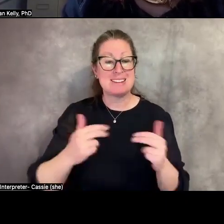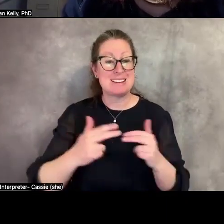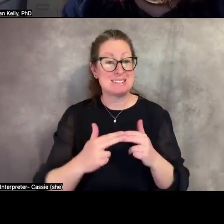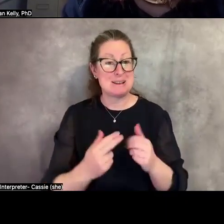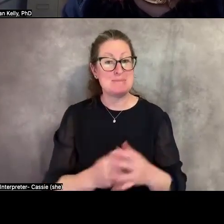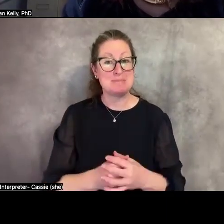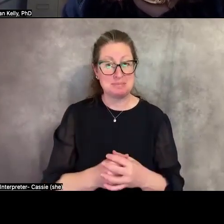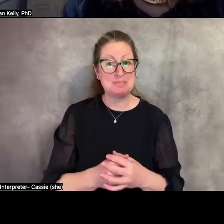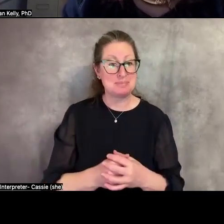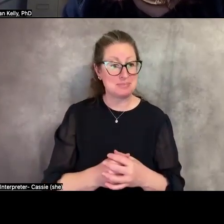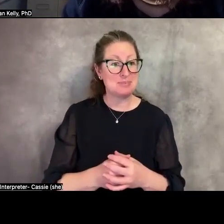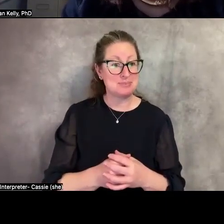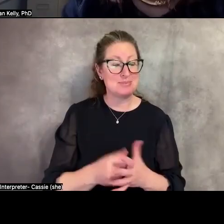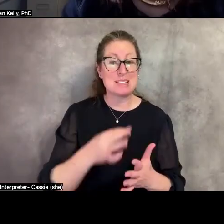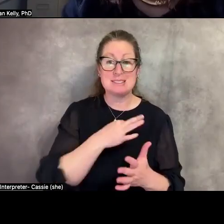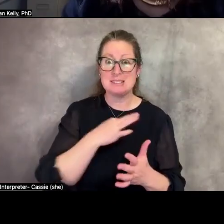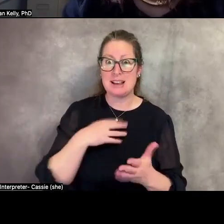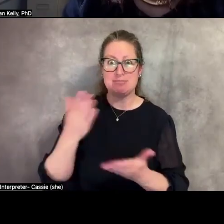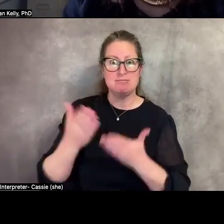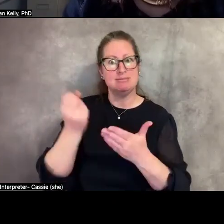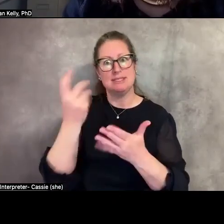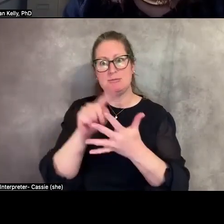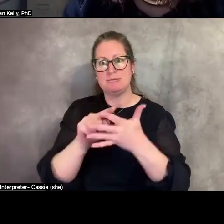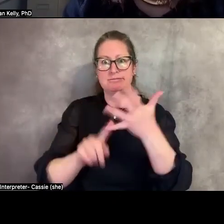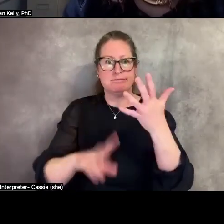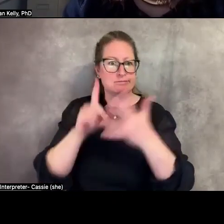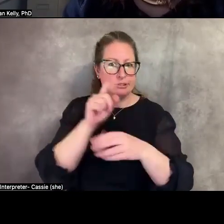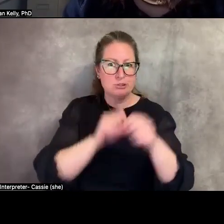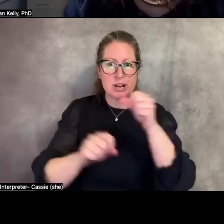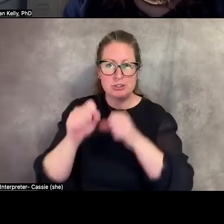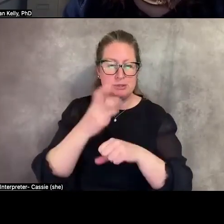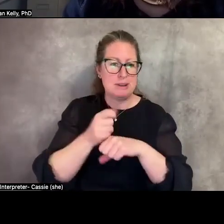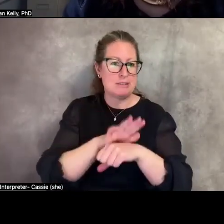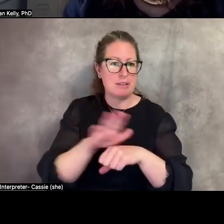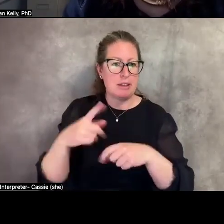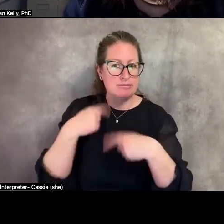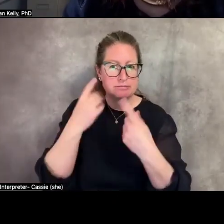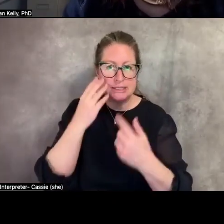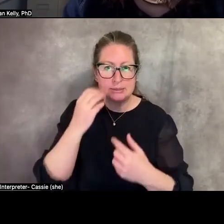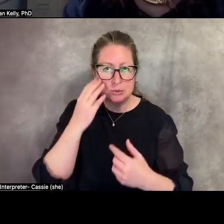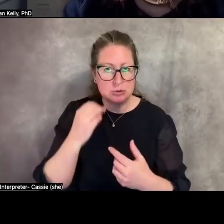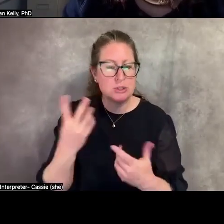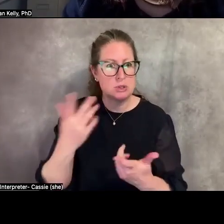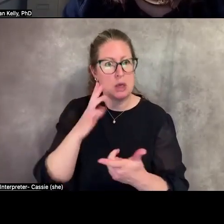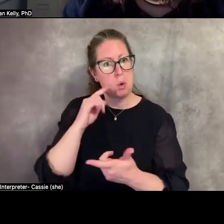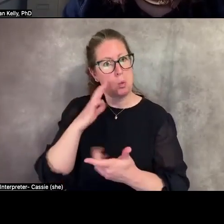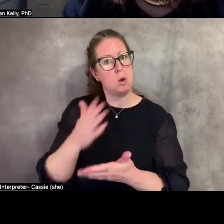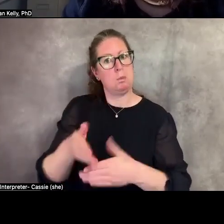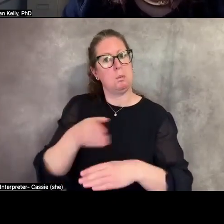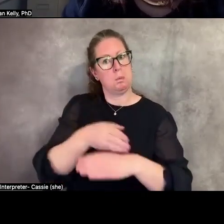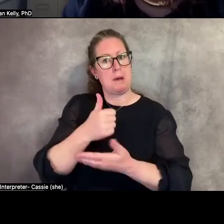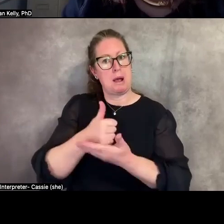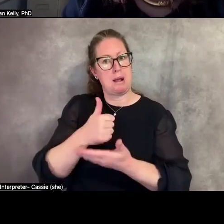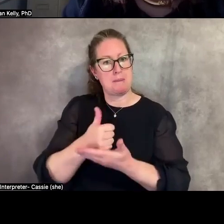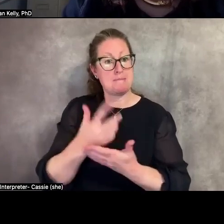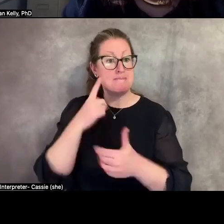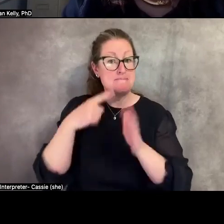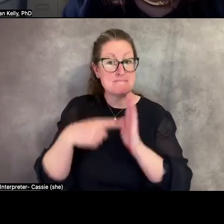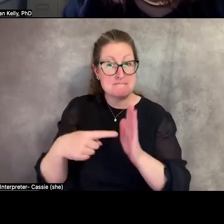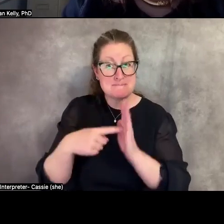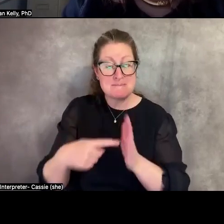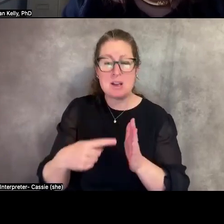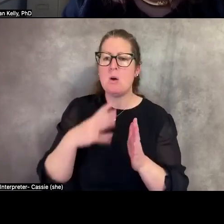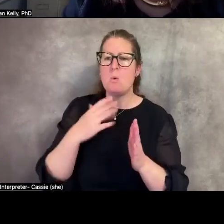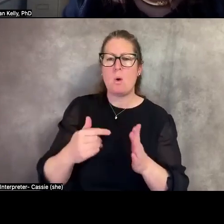So staff recommended several strategies based in their experience that could be of help. They encouraged getting input from staff at